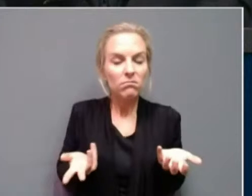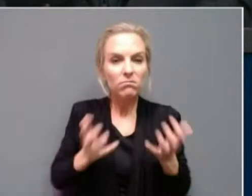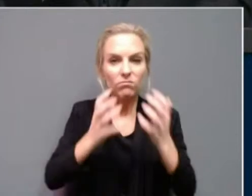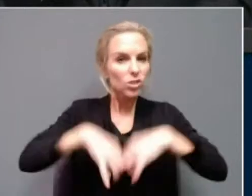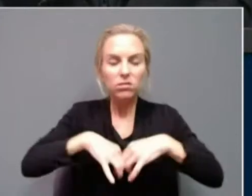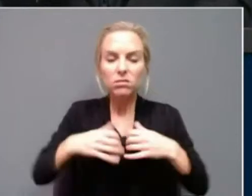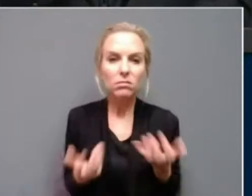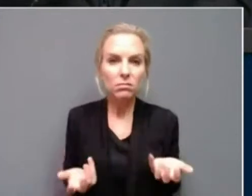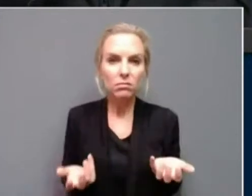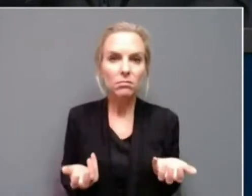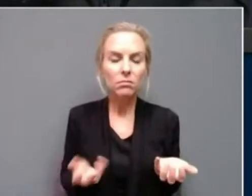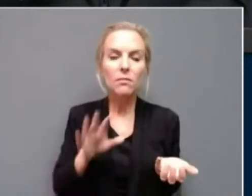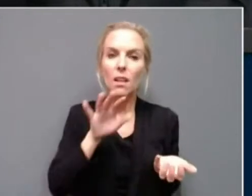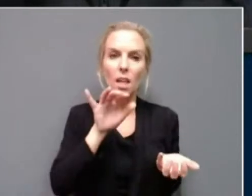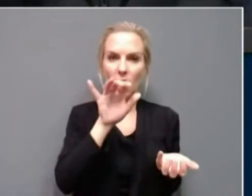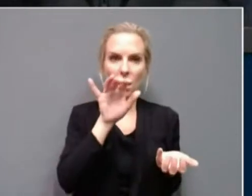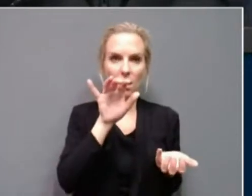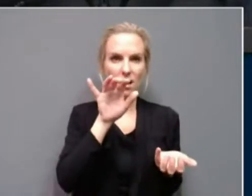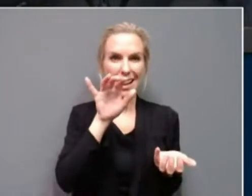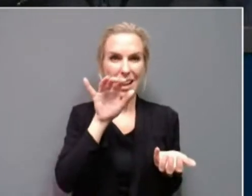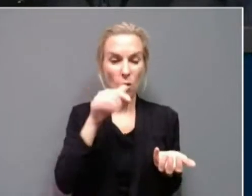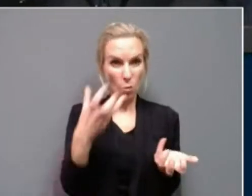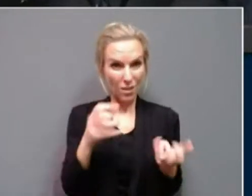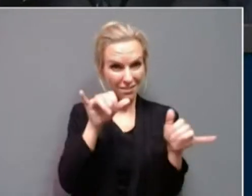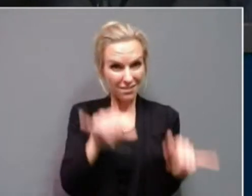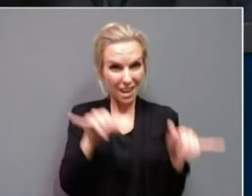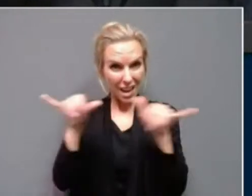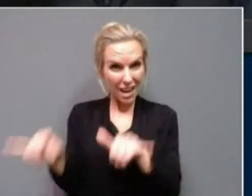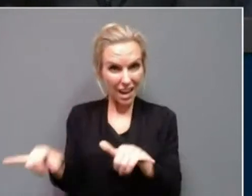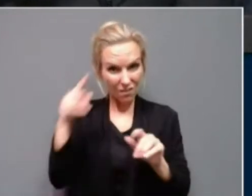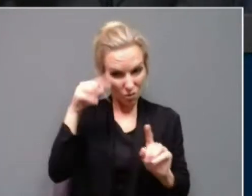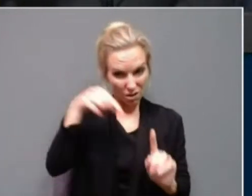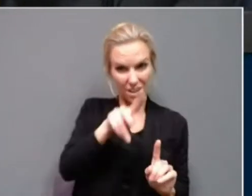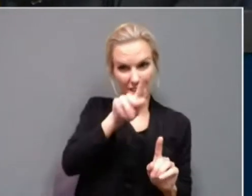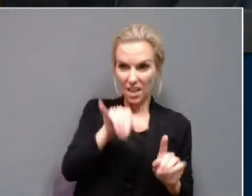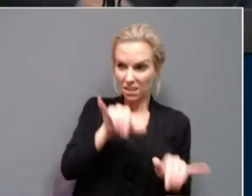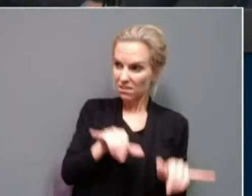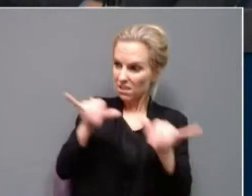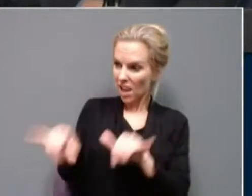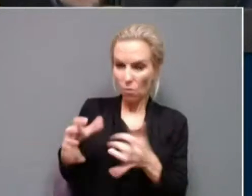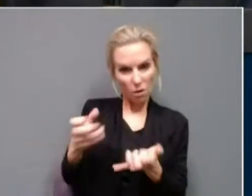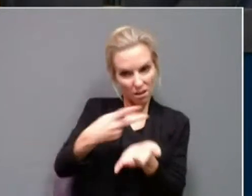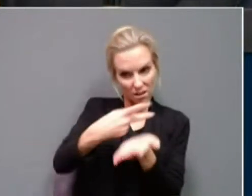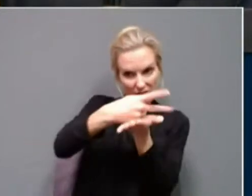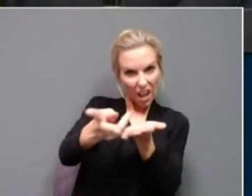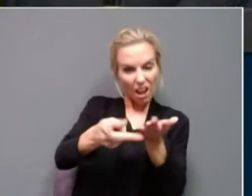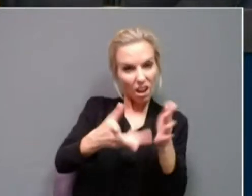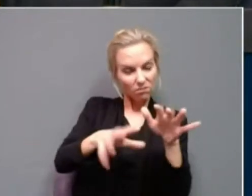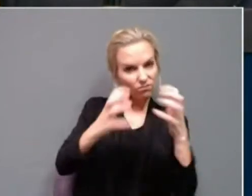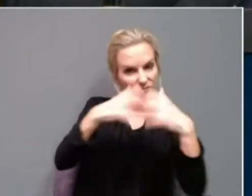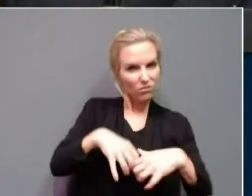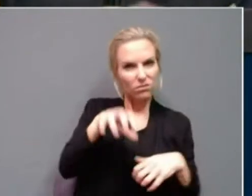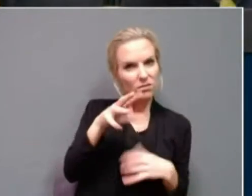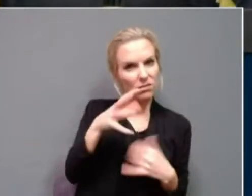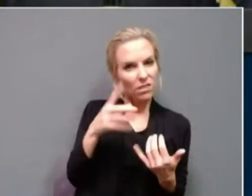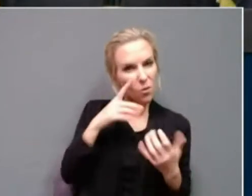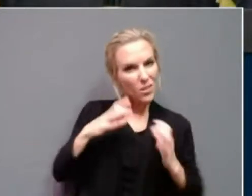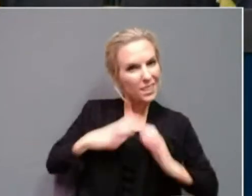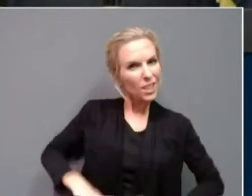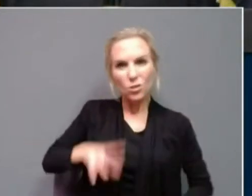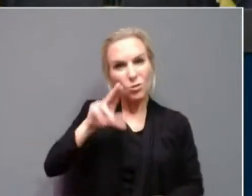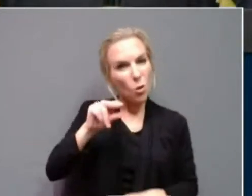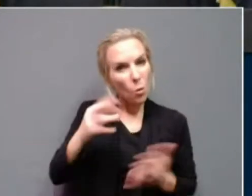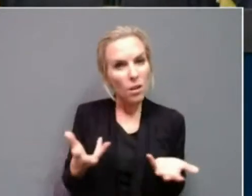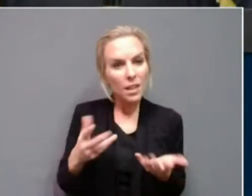That is not be there for the citizens, for those in need. The state of Mississippi has